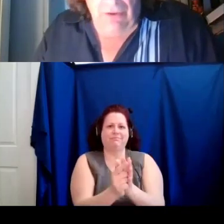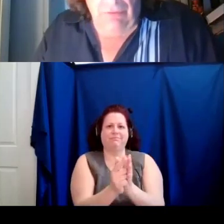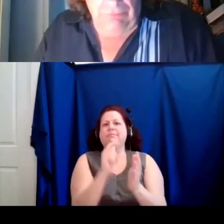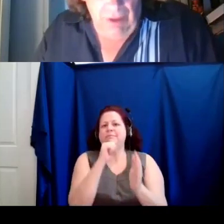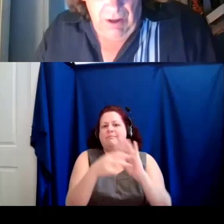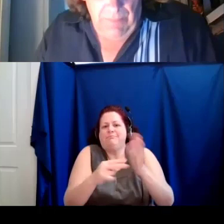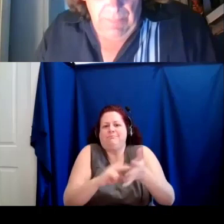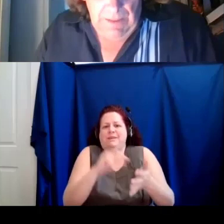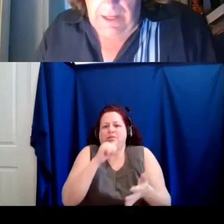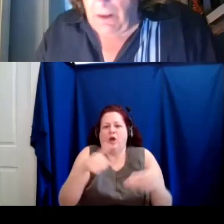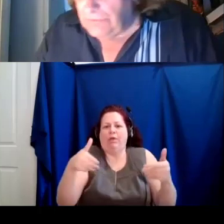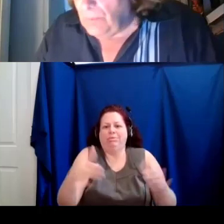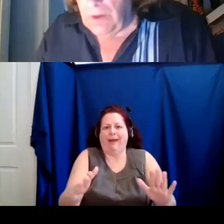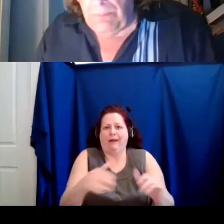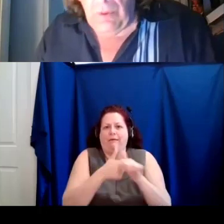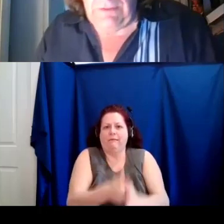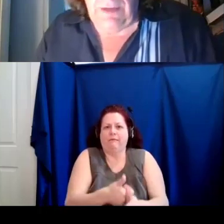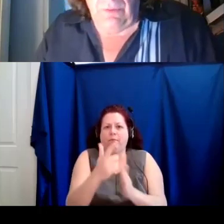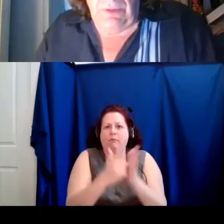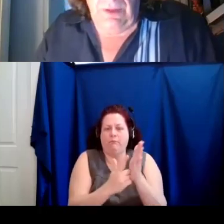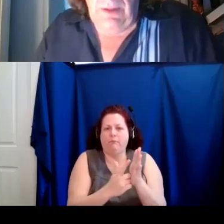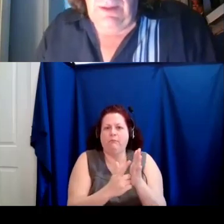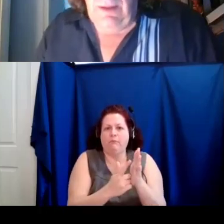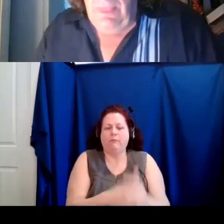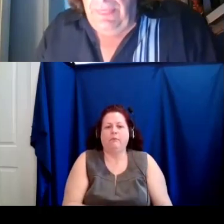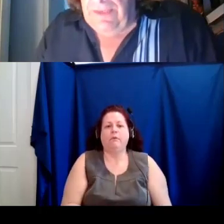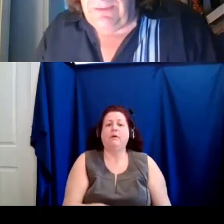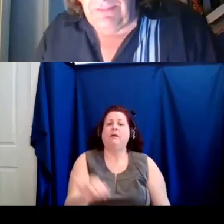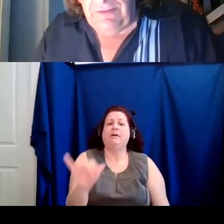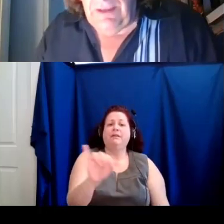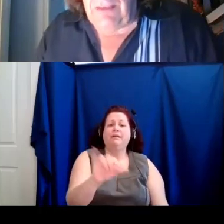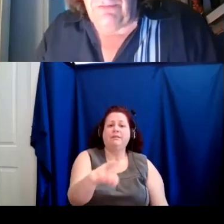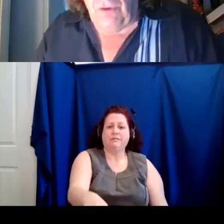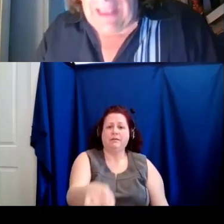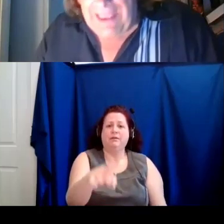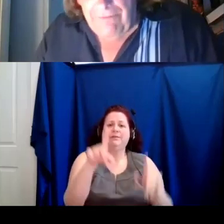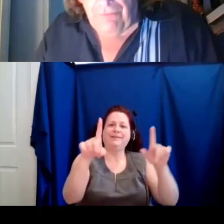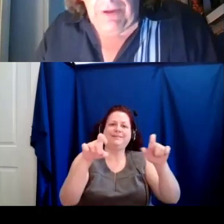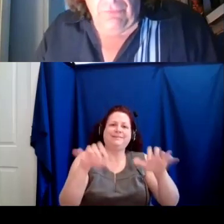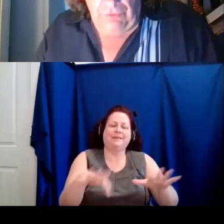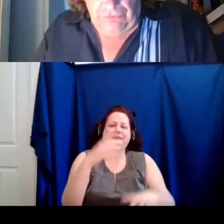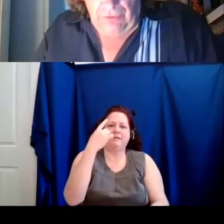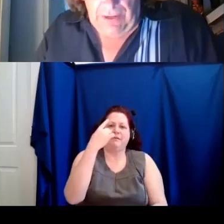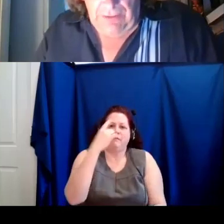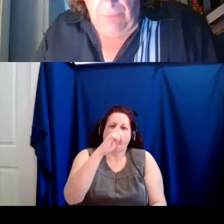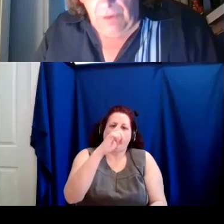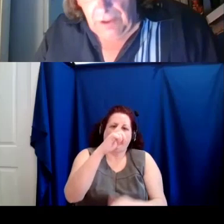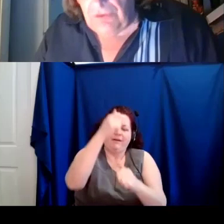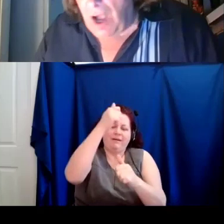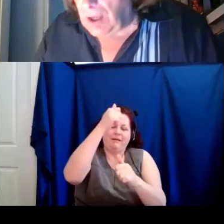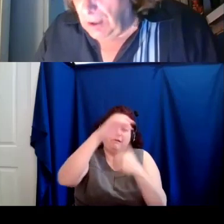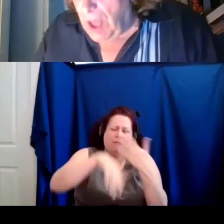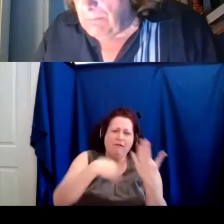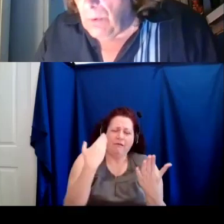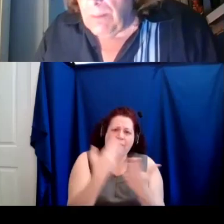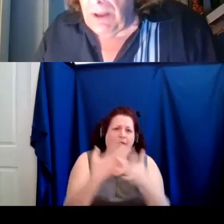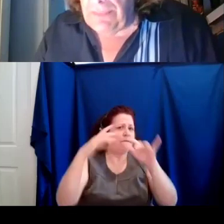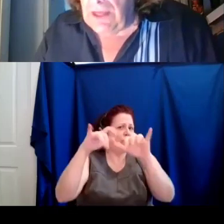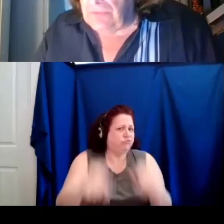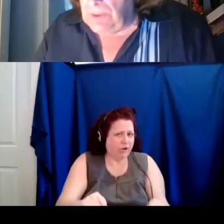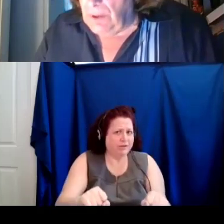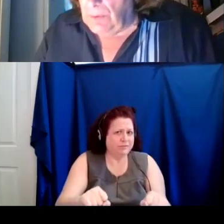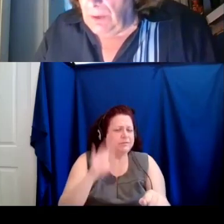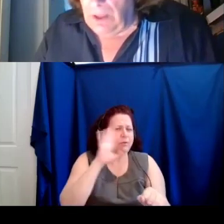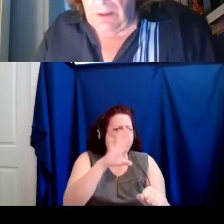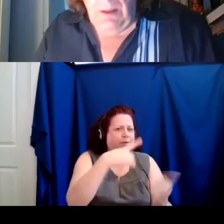a matter of law. And I also want to point out, this is the test for every restraint. And we're going to talk a lot more about